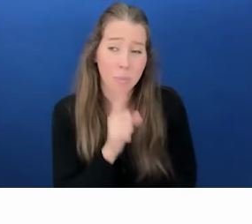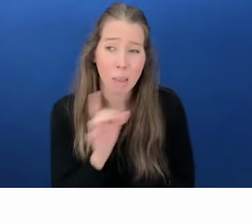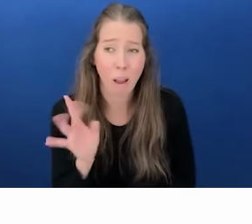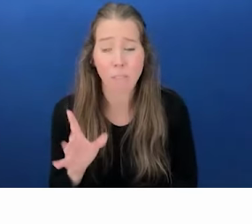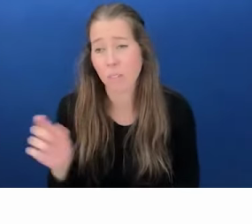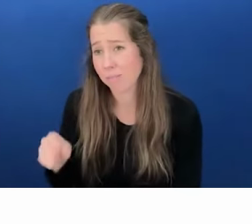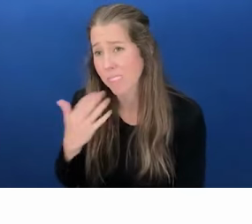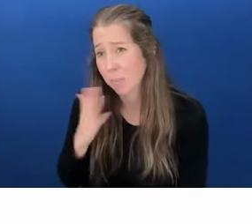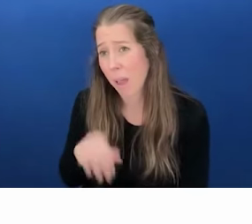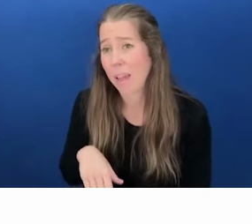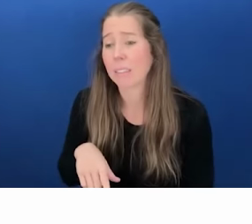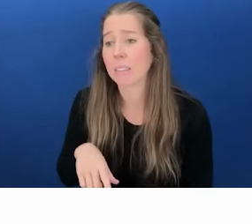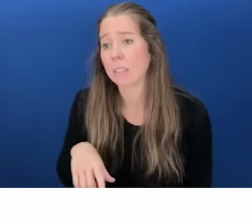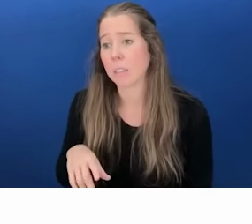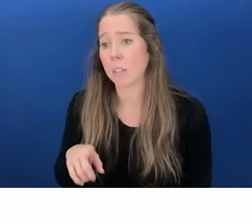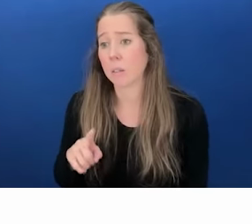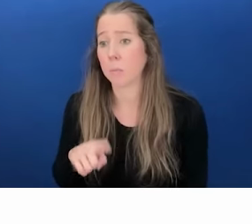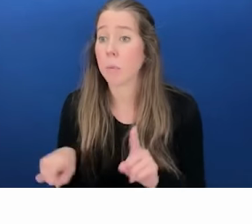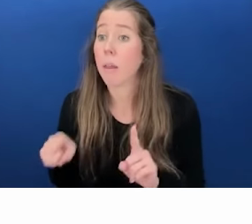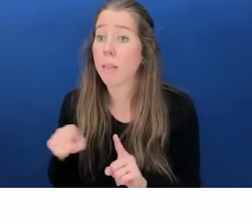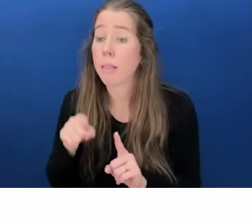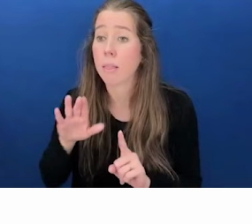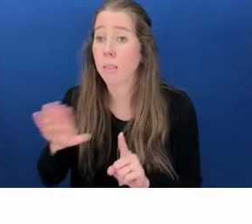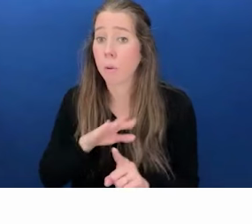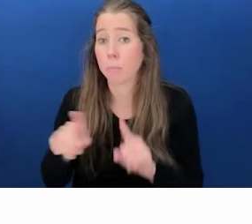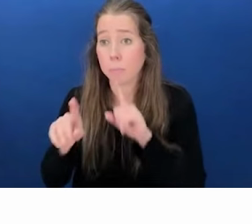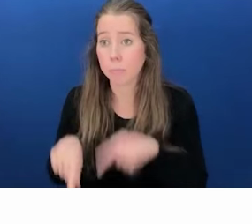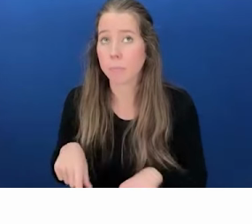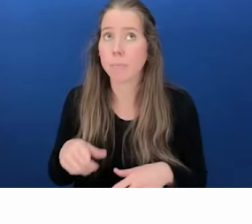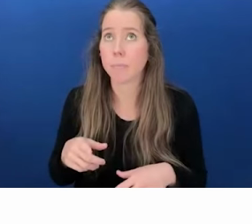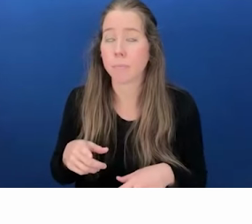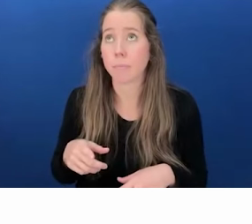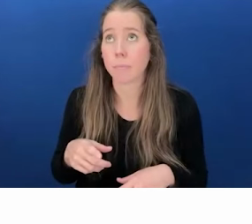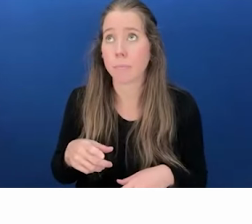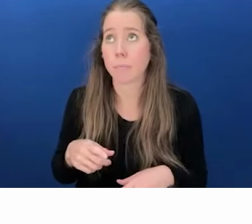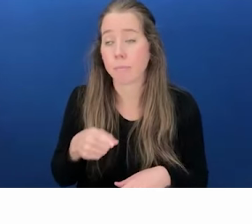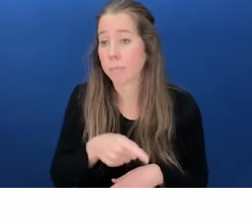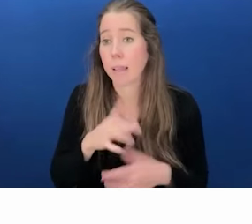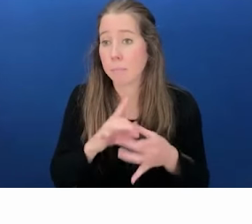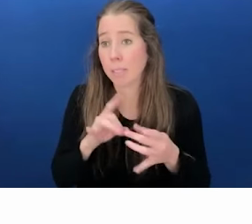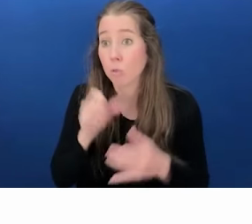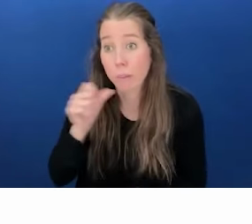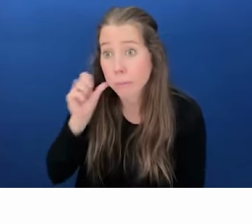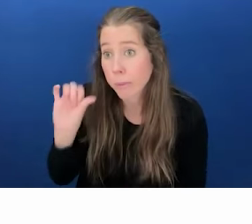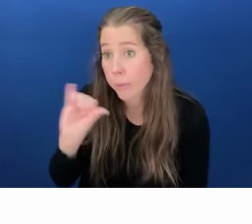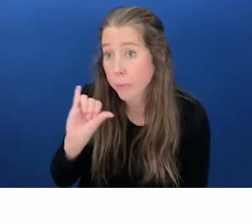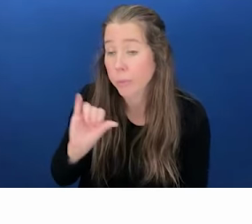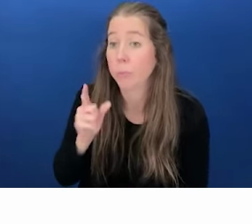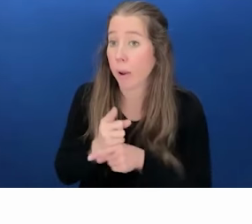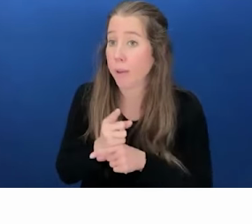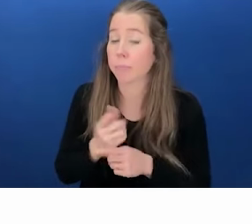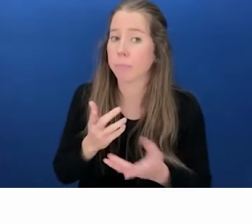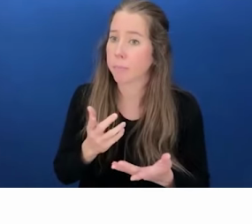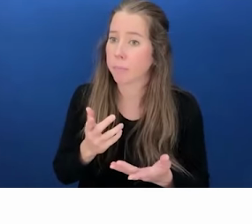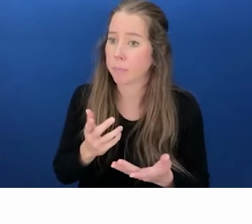been pretty bad. But here's what they come back with, and what they came back with, what they even said yesterday, right?